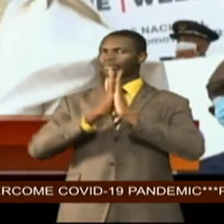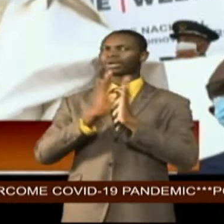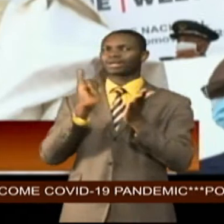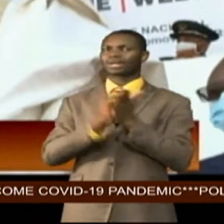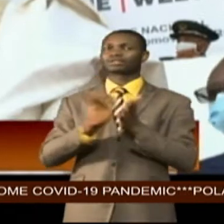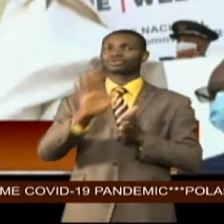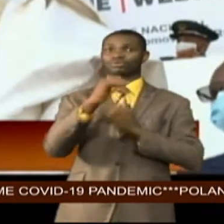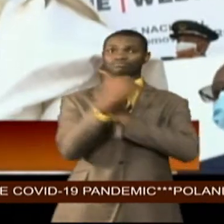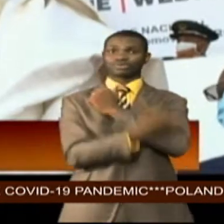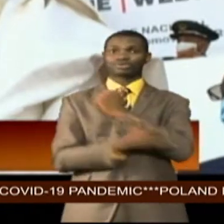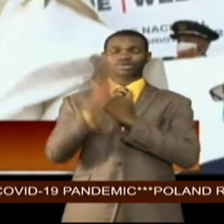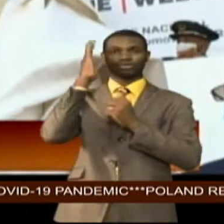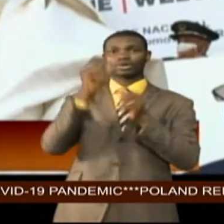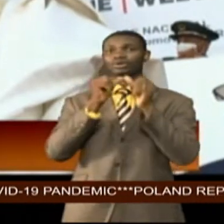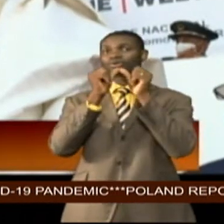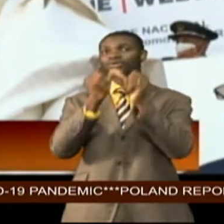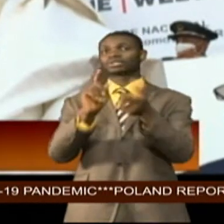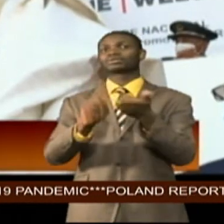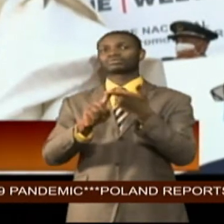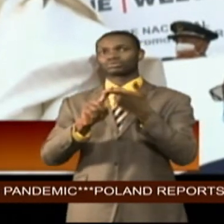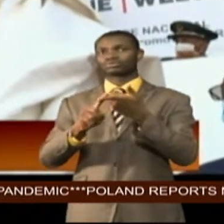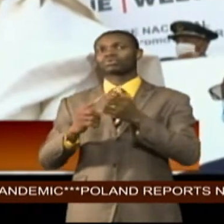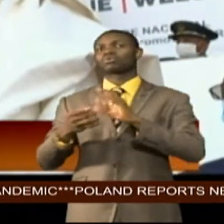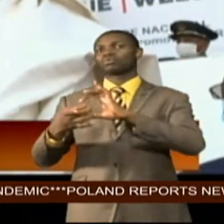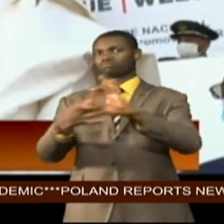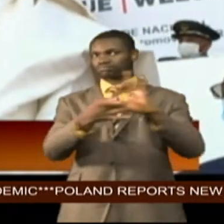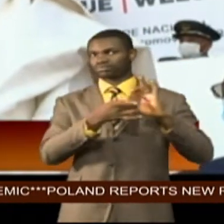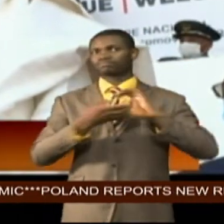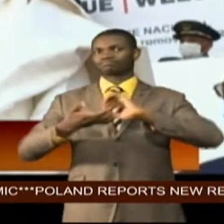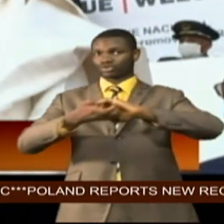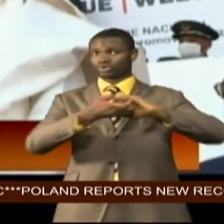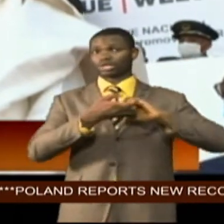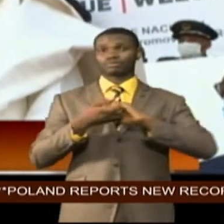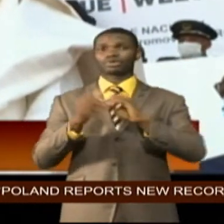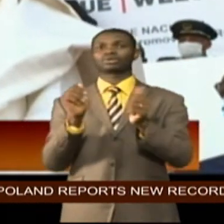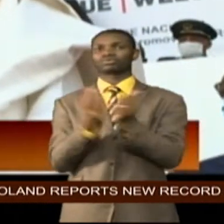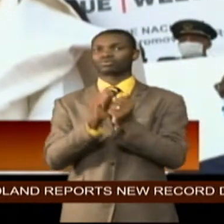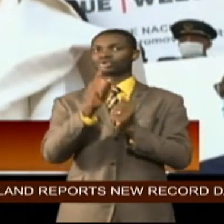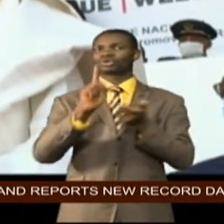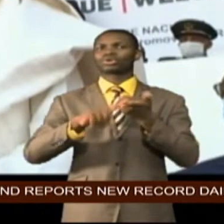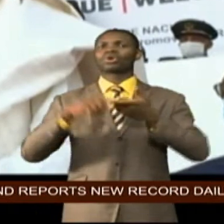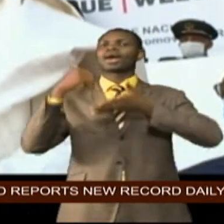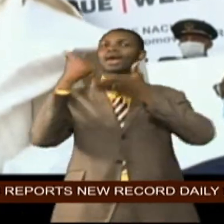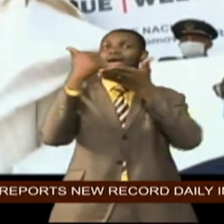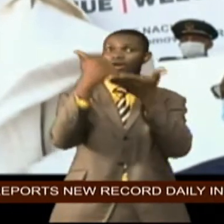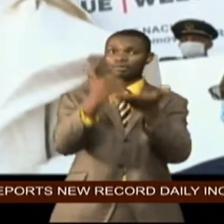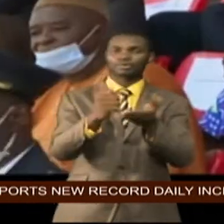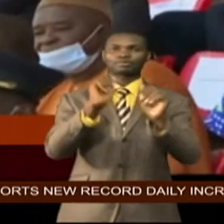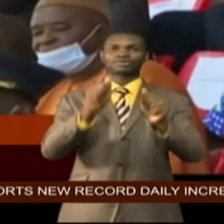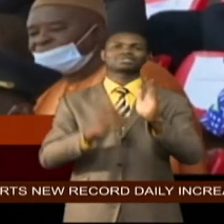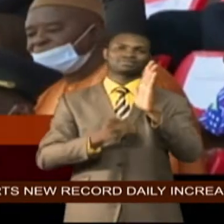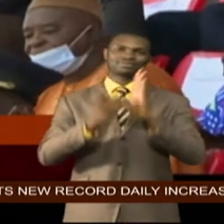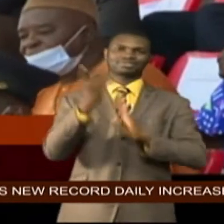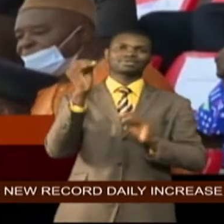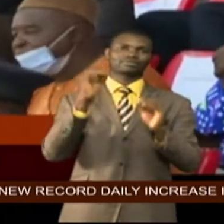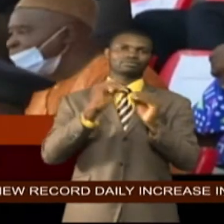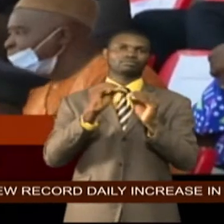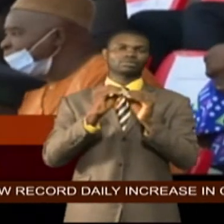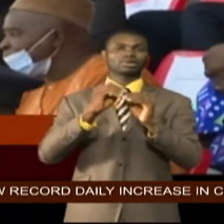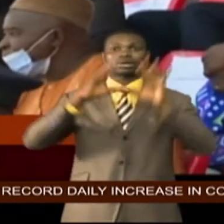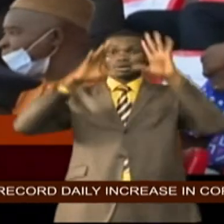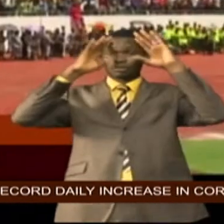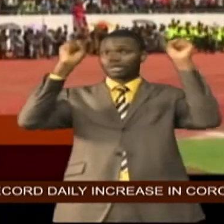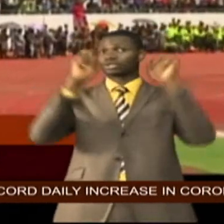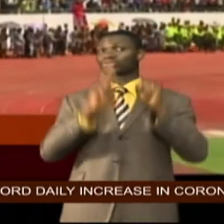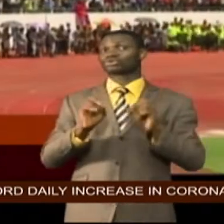country will continue on the path of national cohesion, growth and unity. The president used the